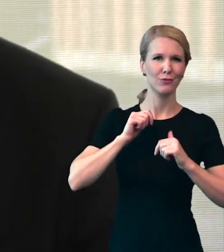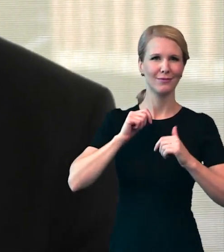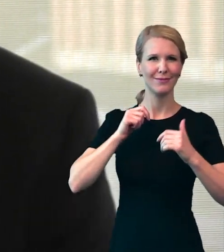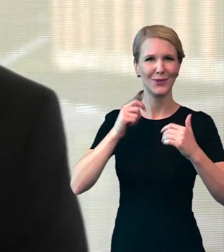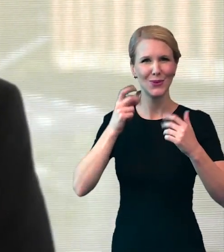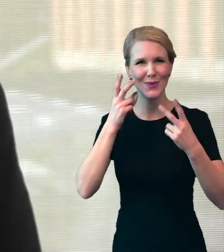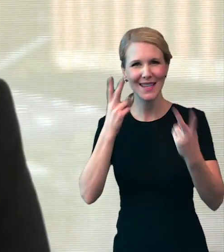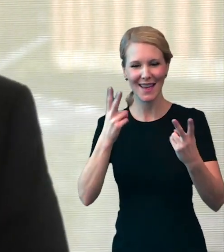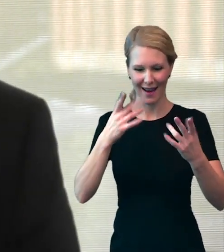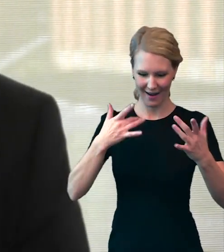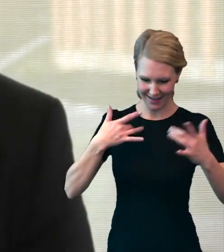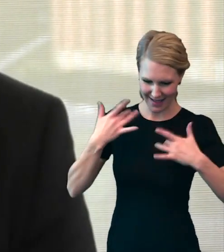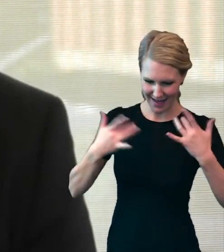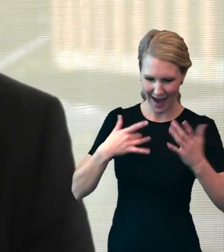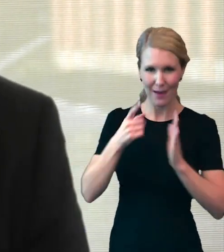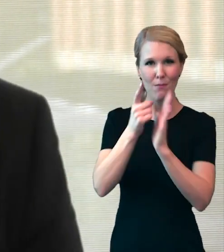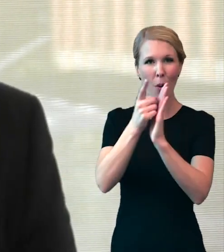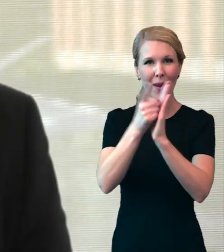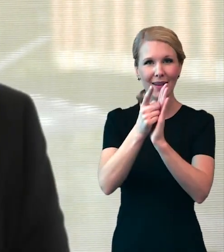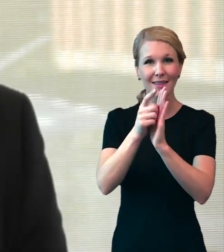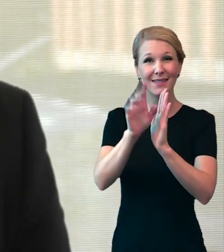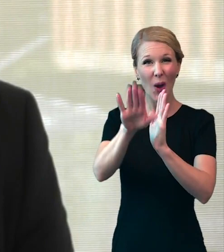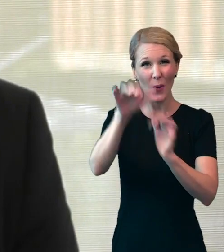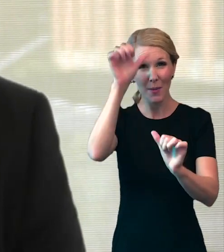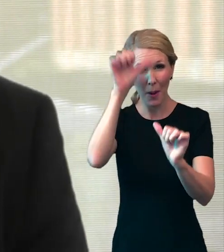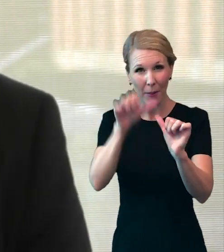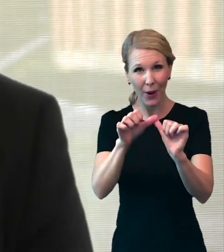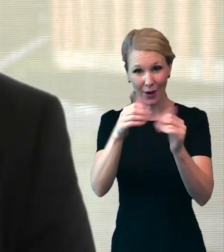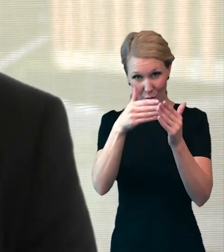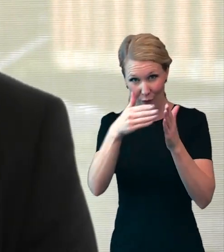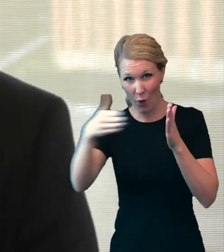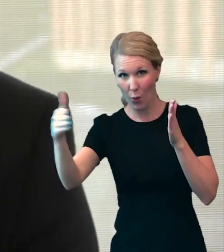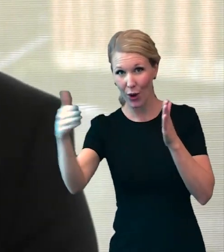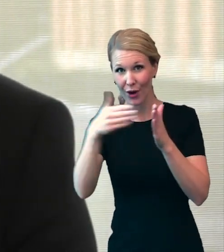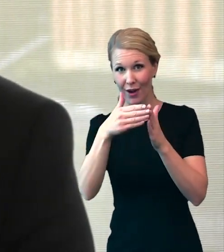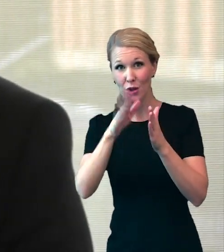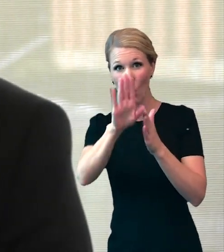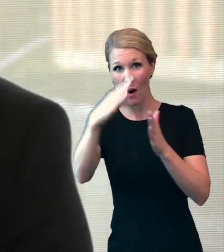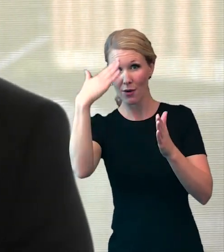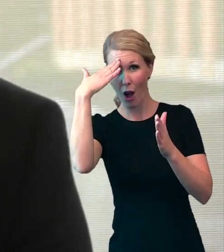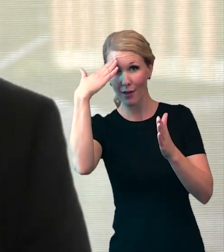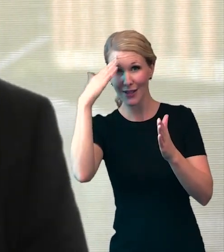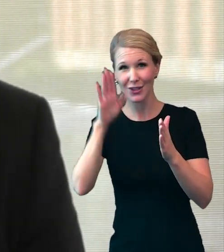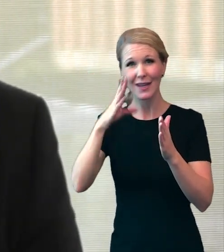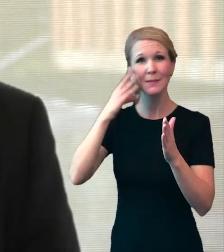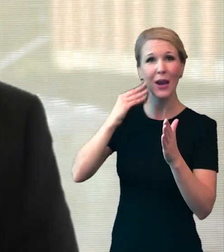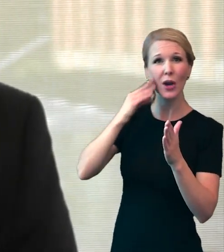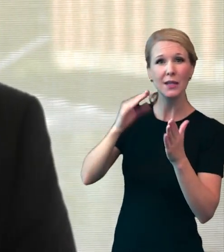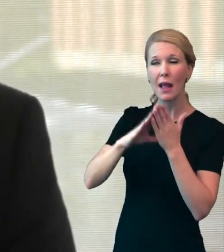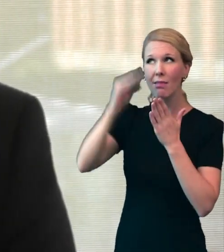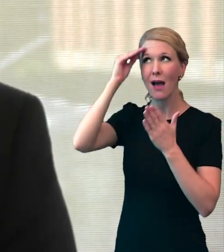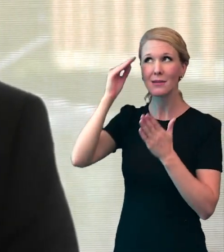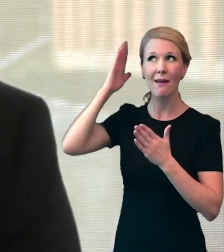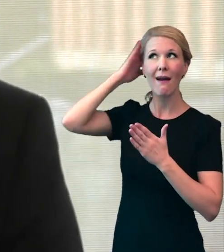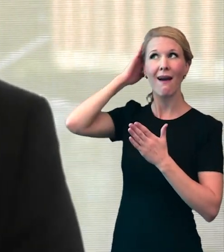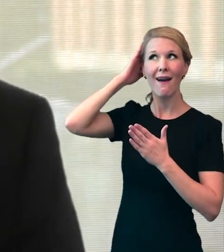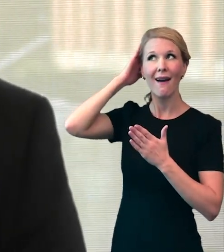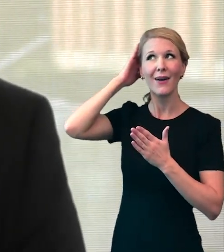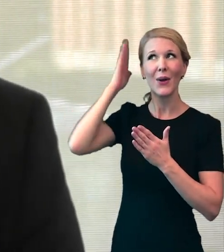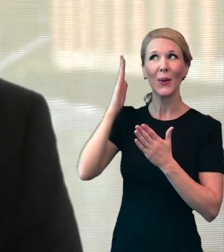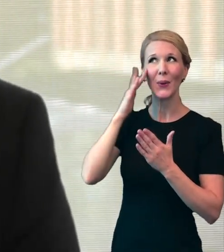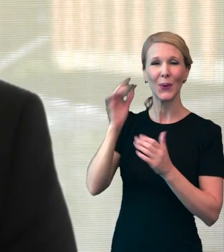exciting moment with you. Remember, as you move forward, bring with you the knowledge, experience, lessons, and friendships from WSU